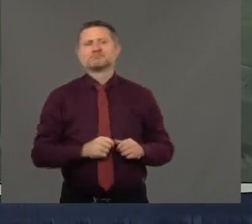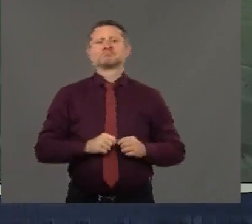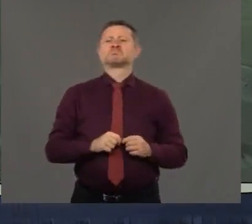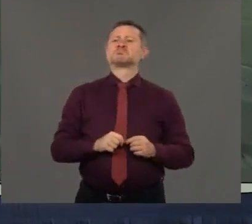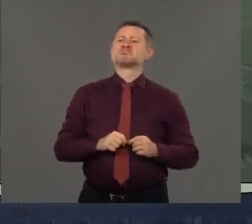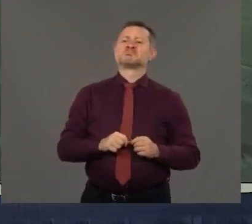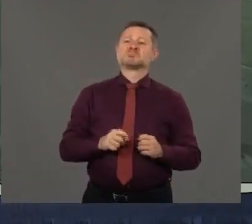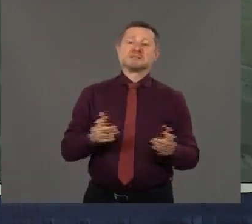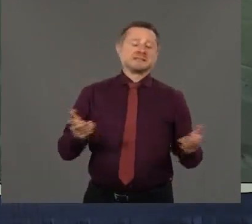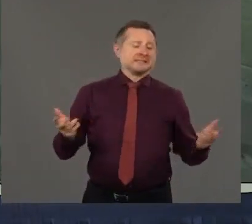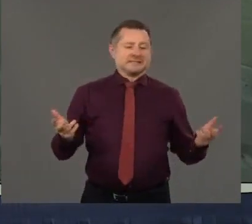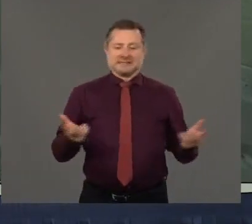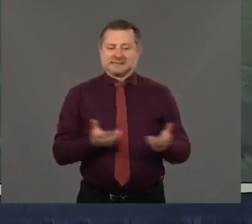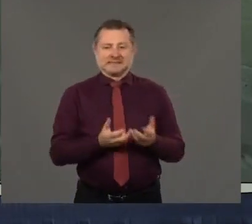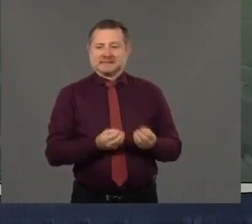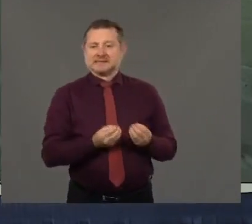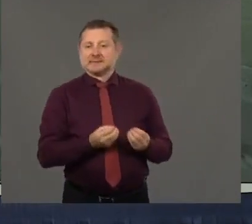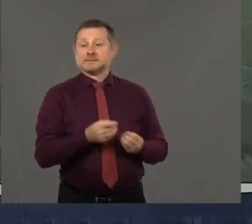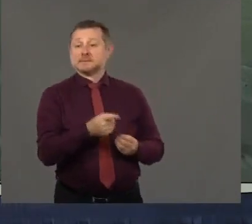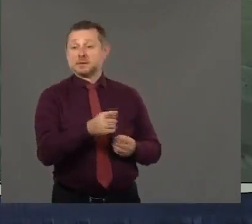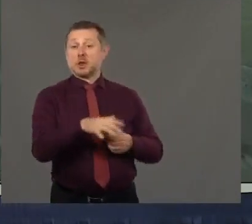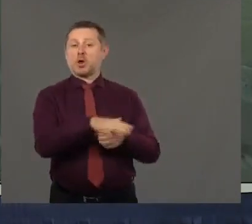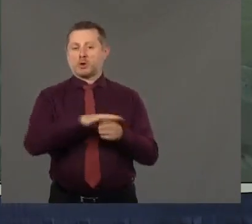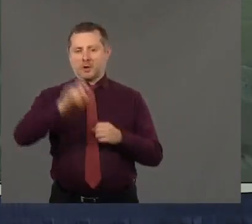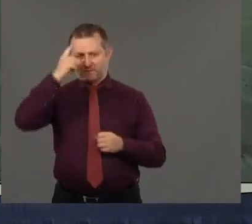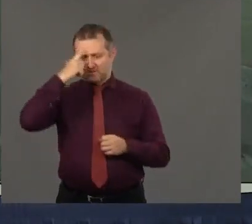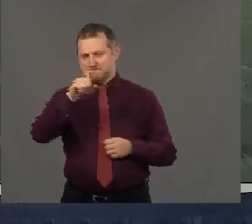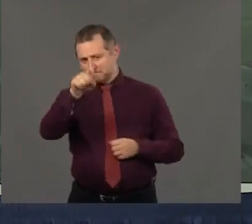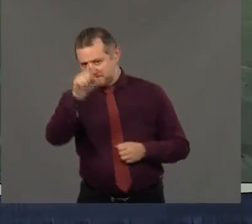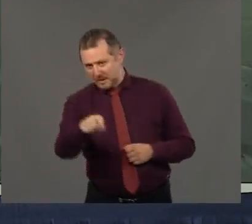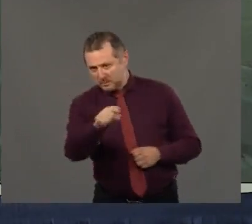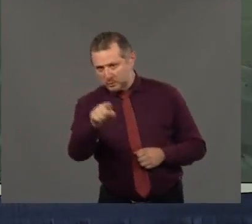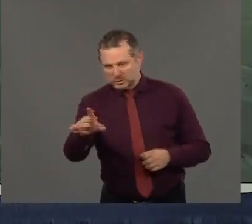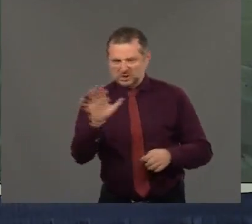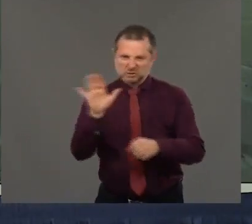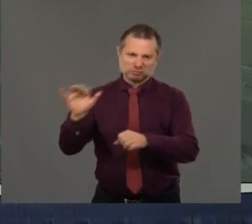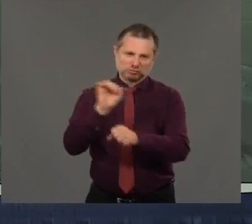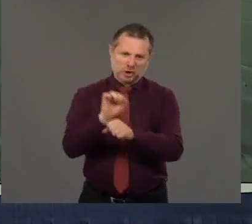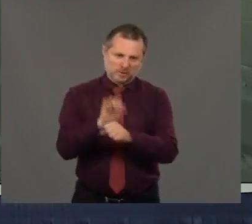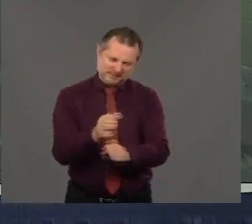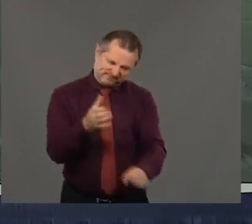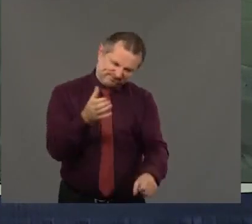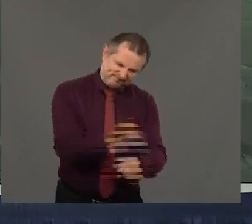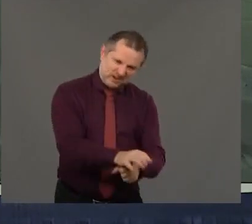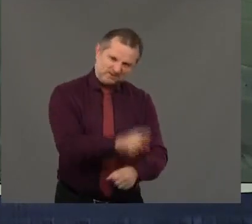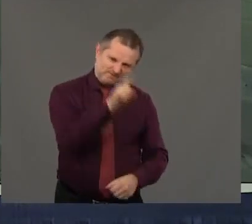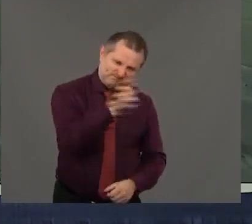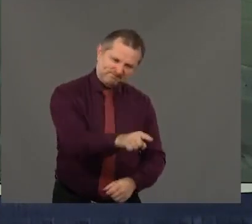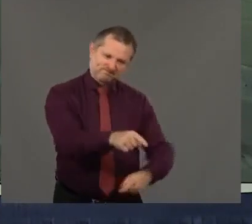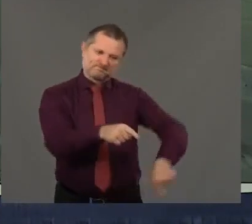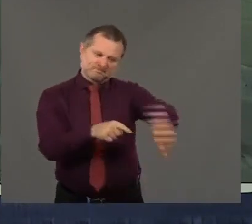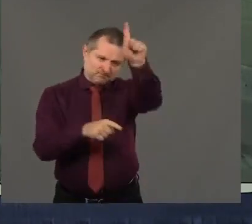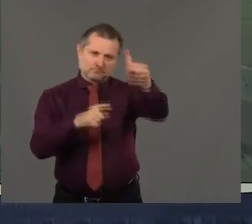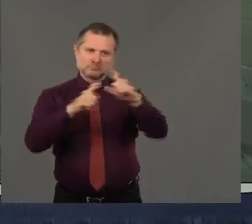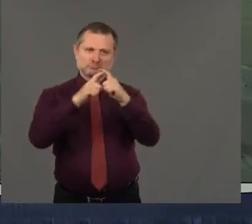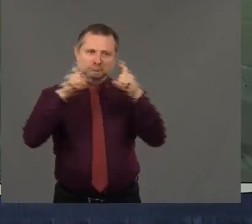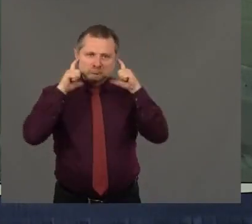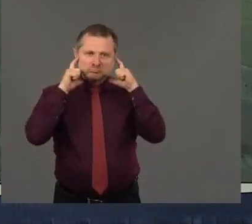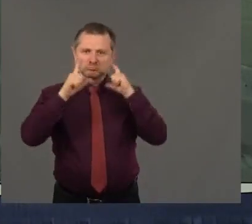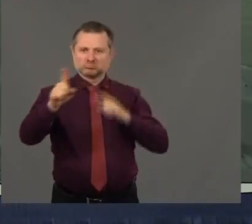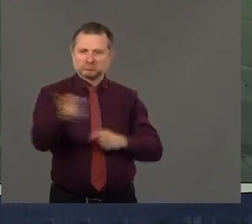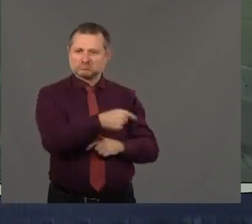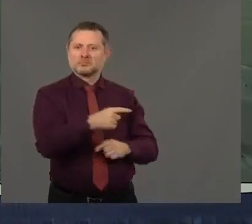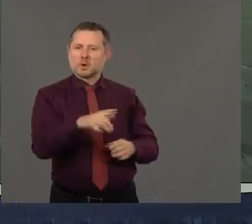do it. Local governments need to do the enforcement. They need to do the